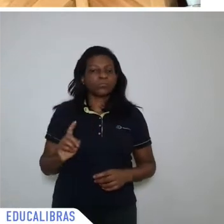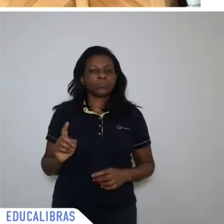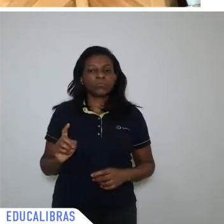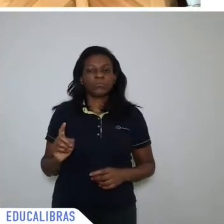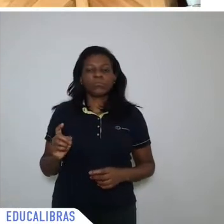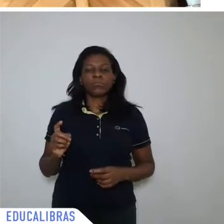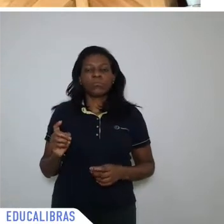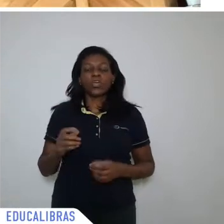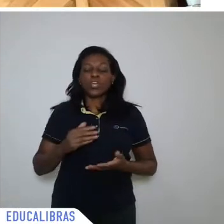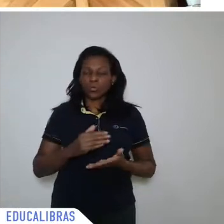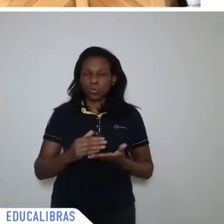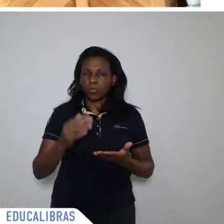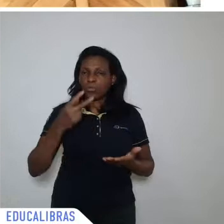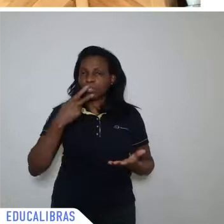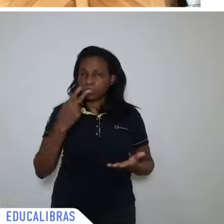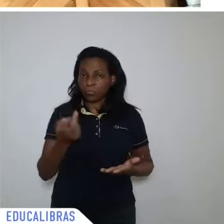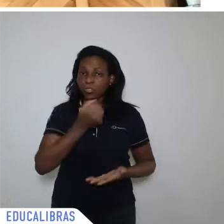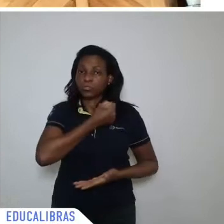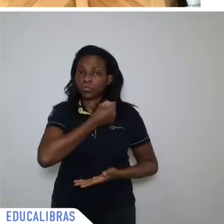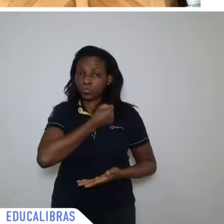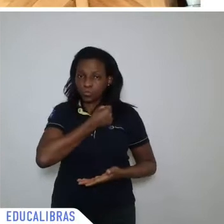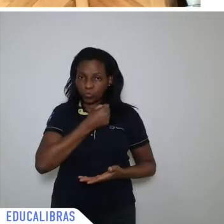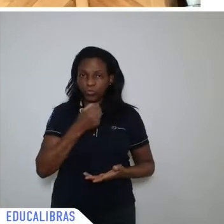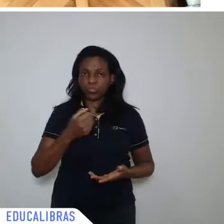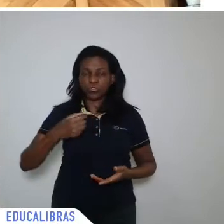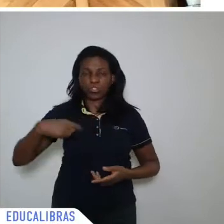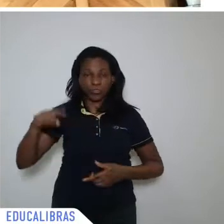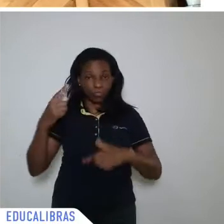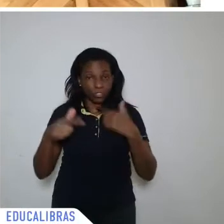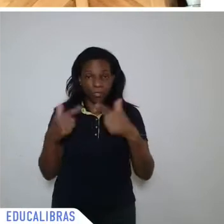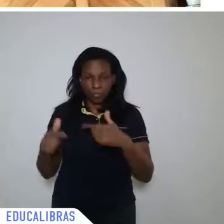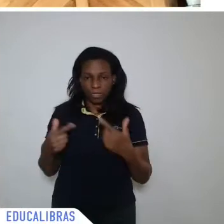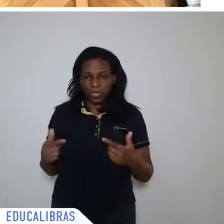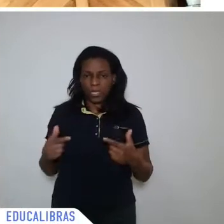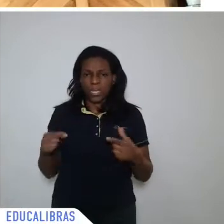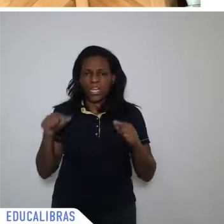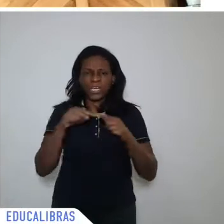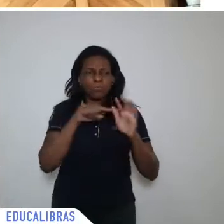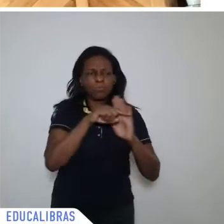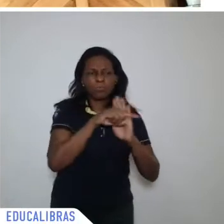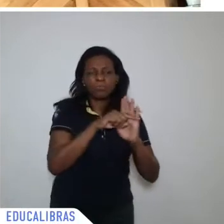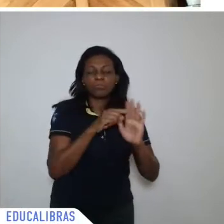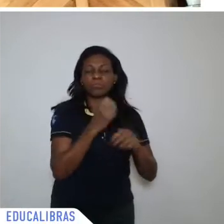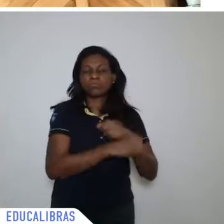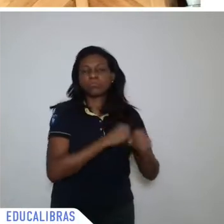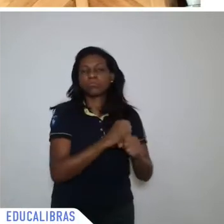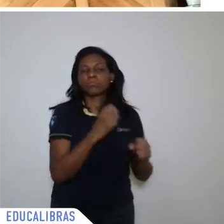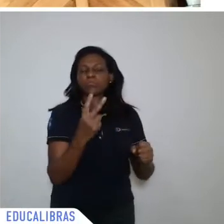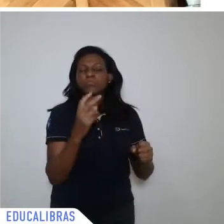specially directed to the Black women in Brazil. The data I'm going to work with, they